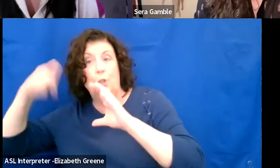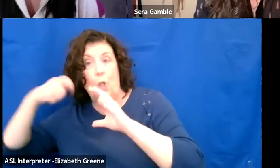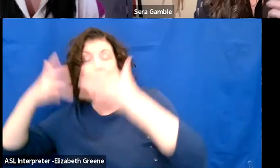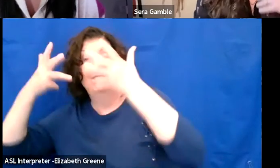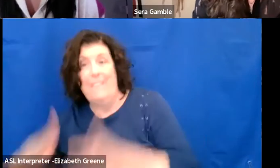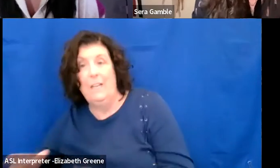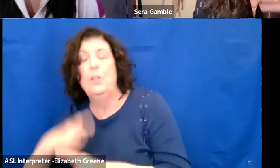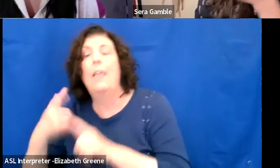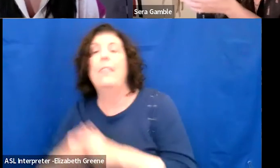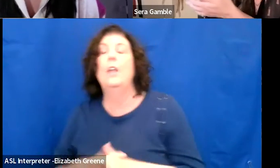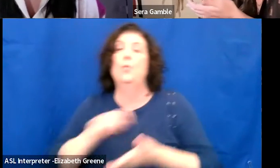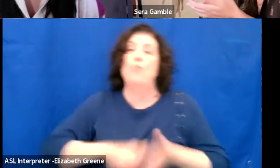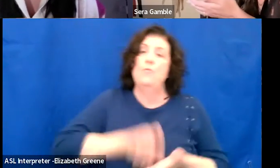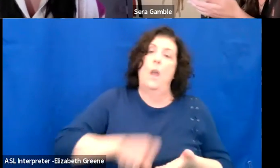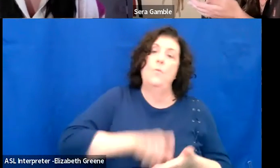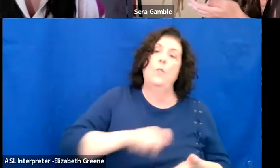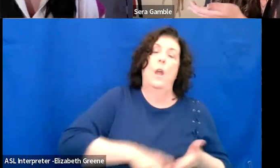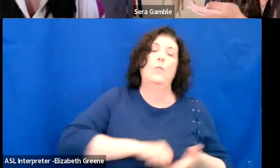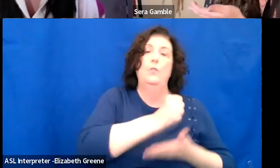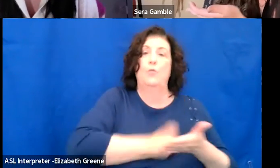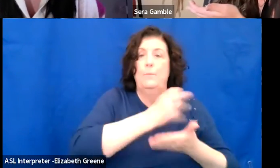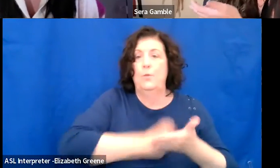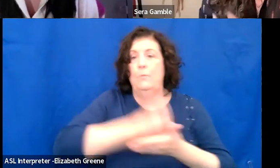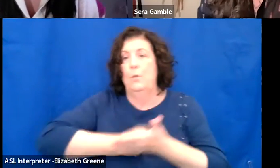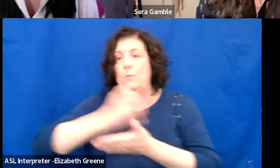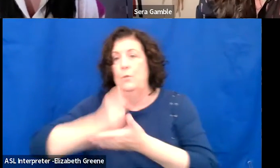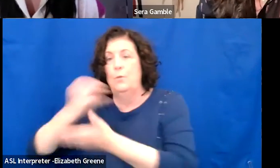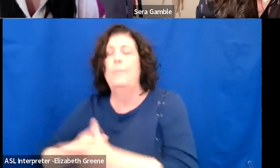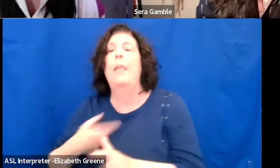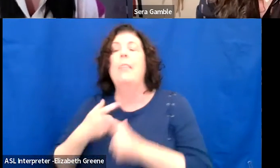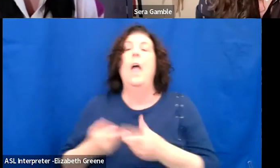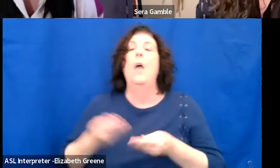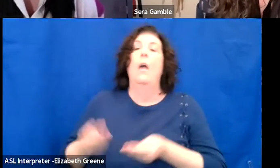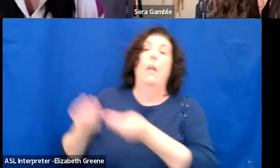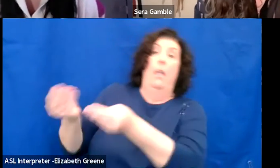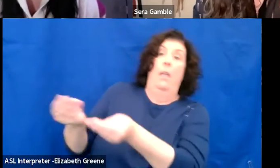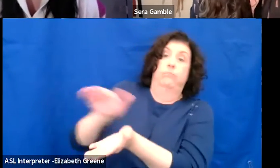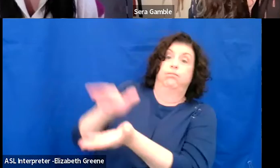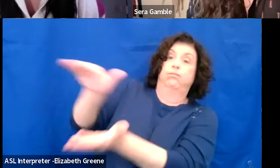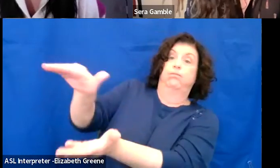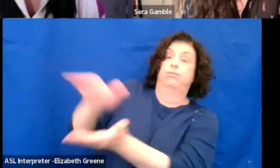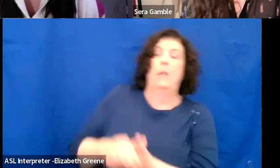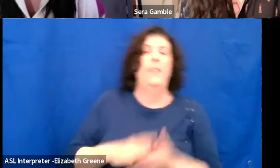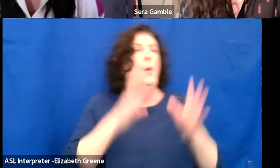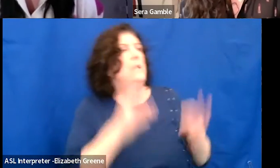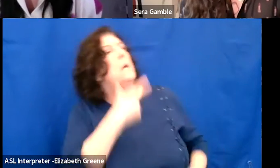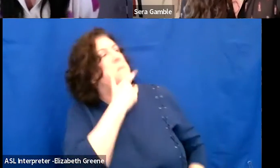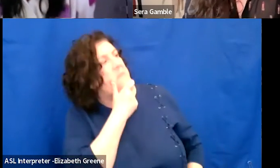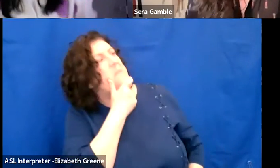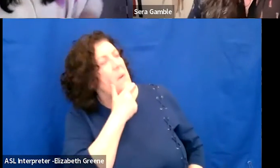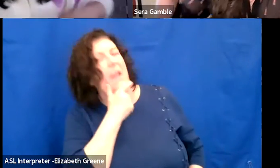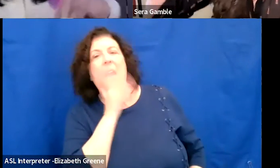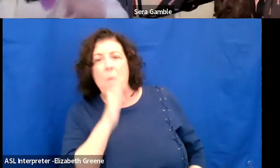if they were going to pick it up to series, which is go shoot a bunch and we're going to put them on the air. Right. 10 or 13 or whatever